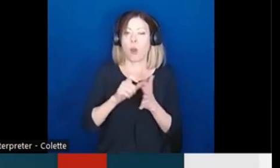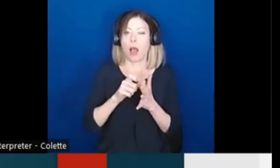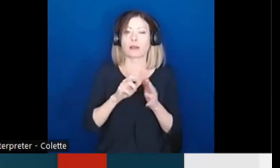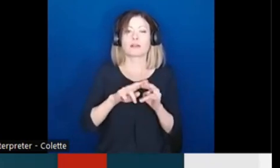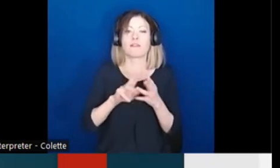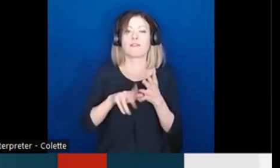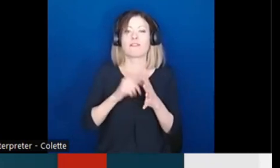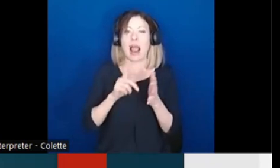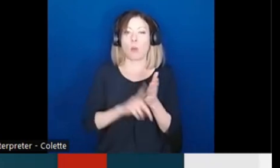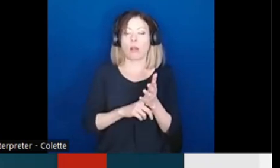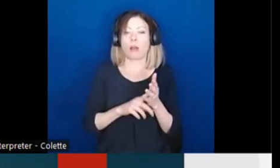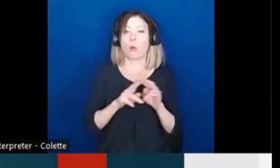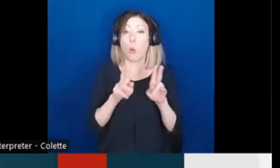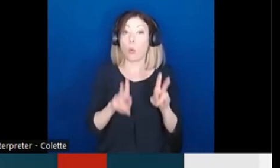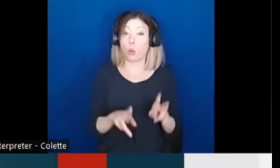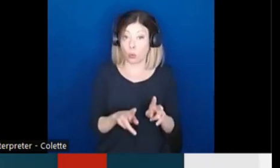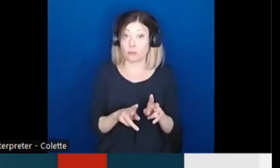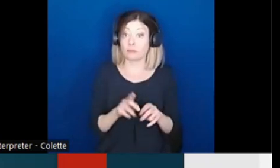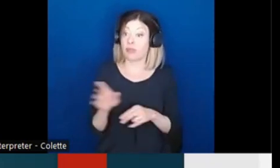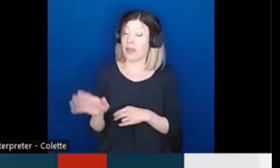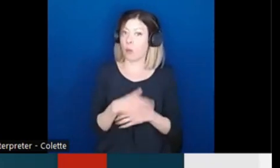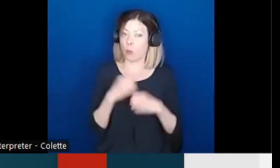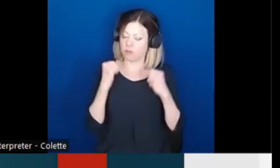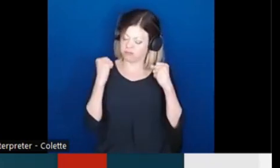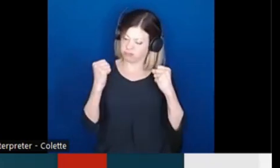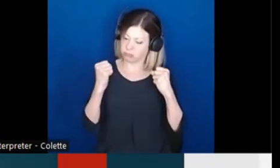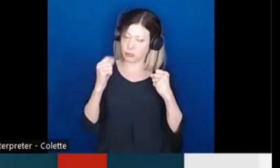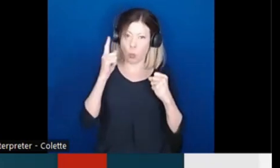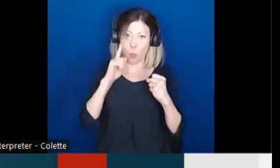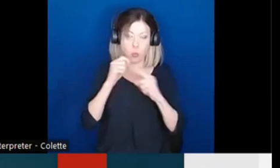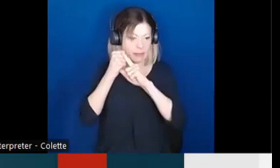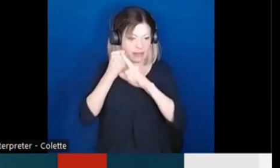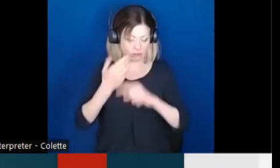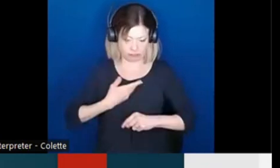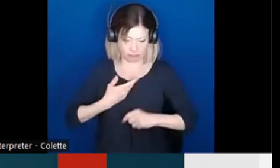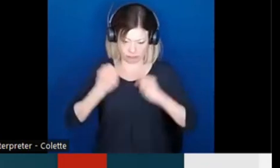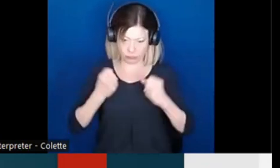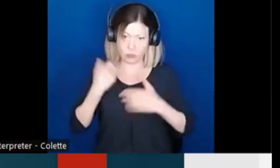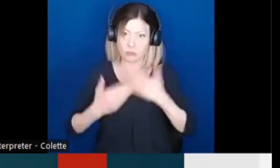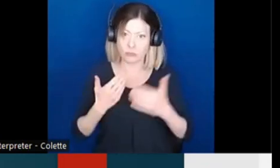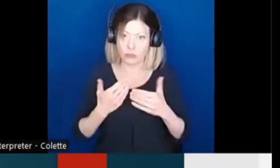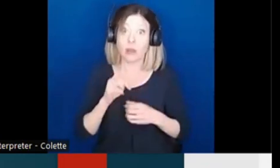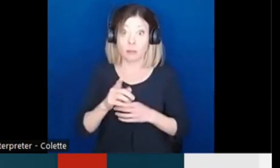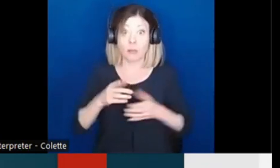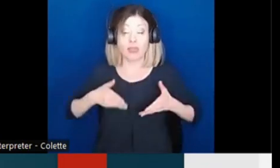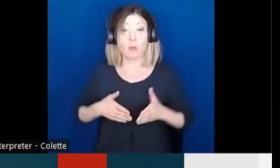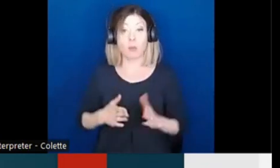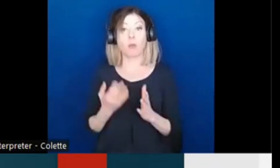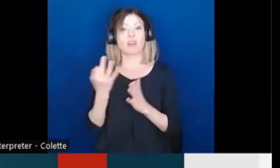born in 1816, Emily 1818 and 1819.